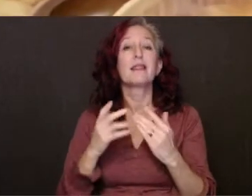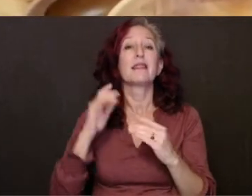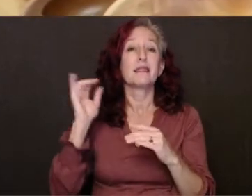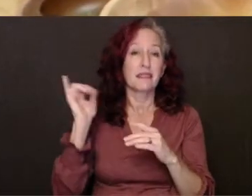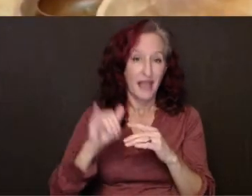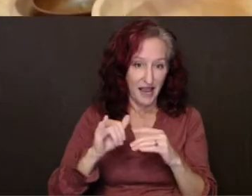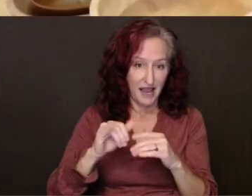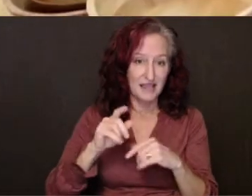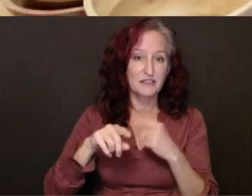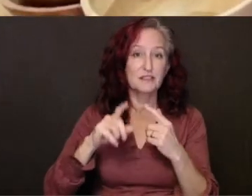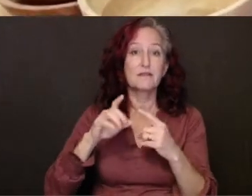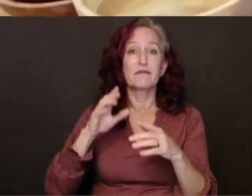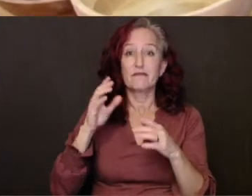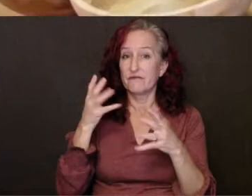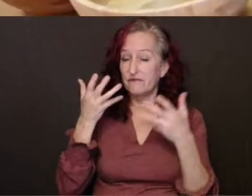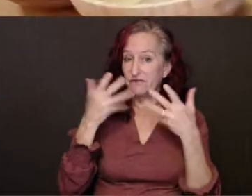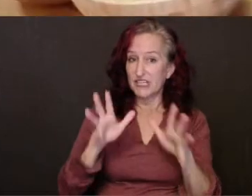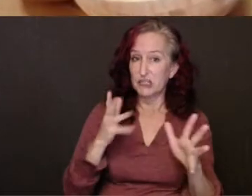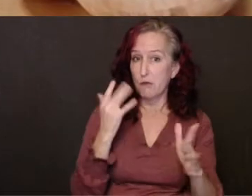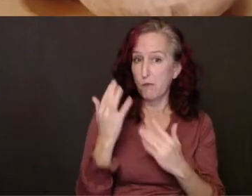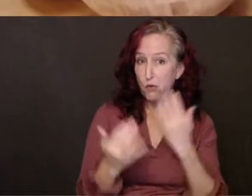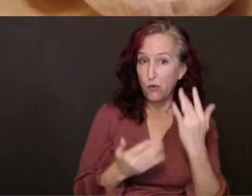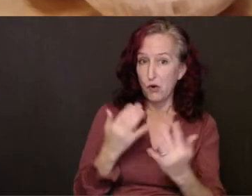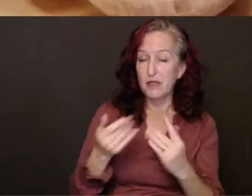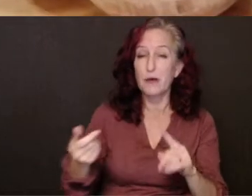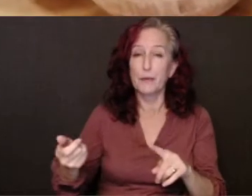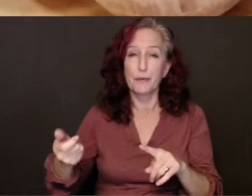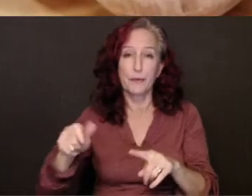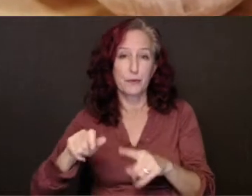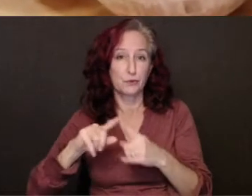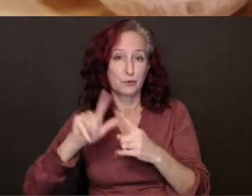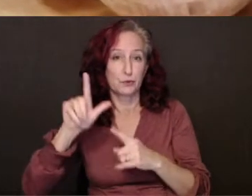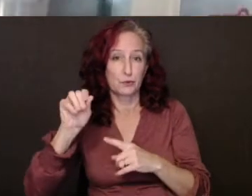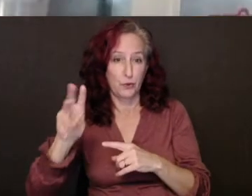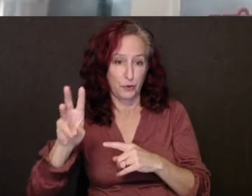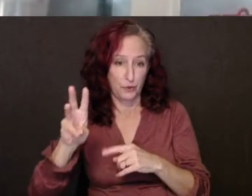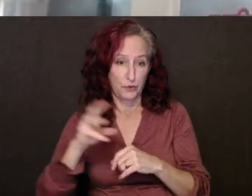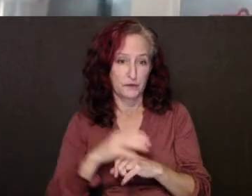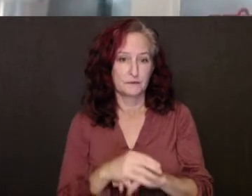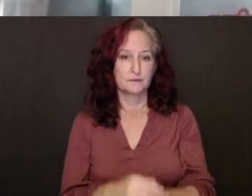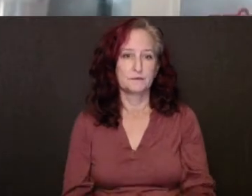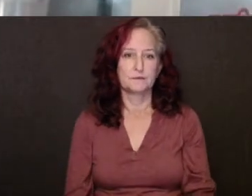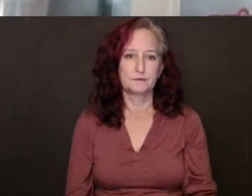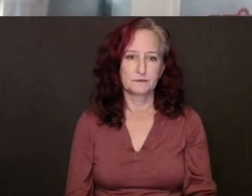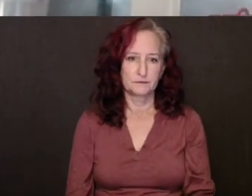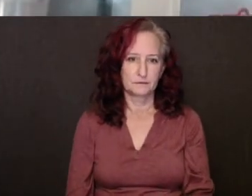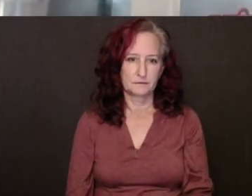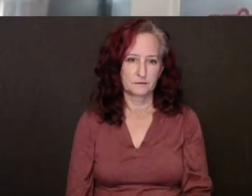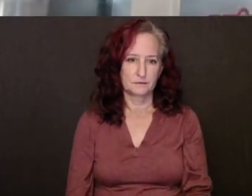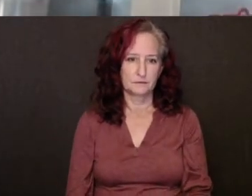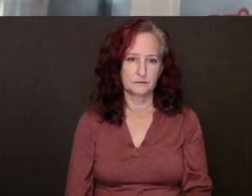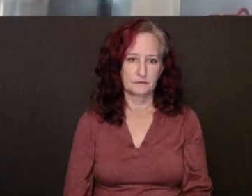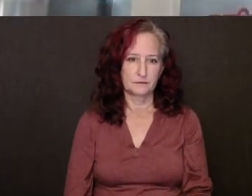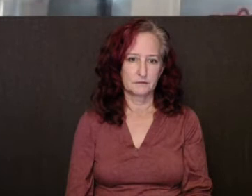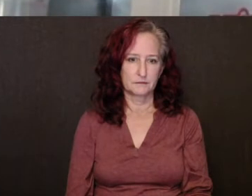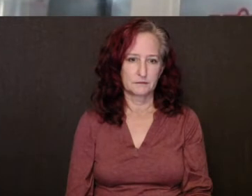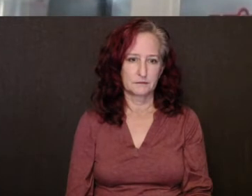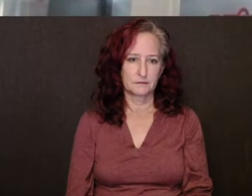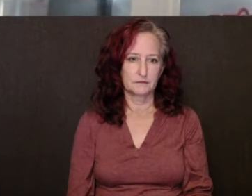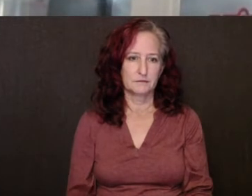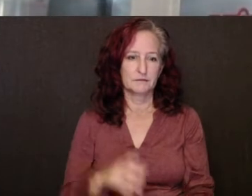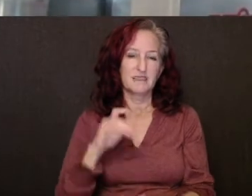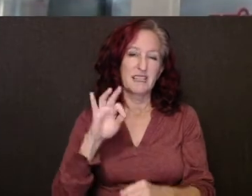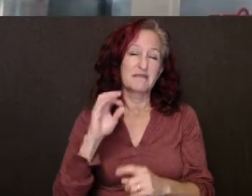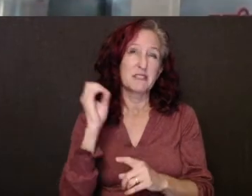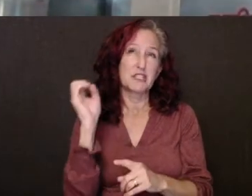it's going to come to a really nice, good, fast, hard boil. And when it's on a high boil, this is where you want